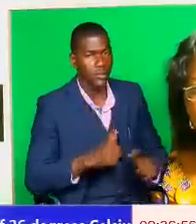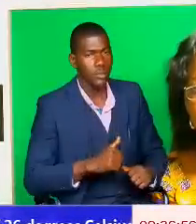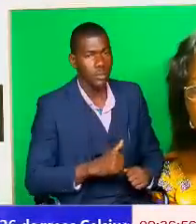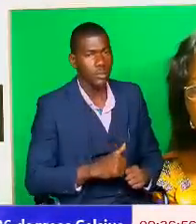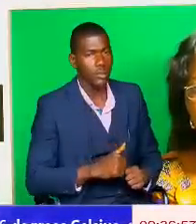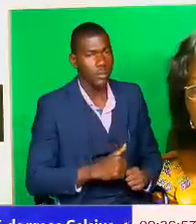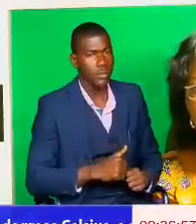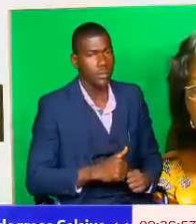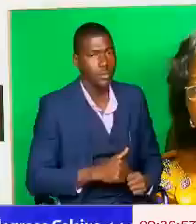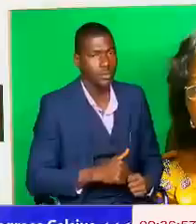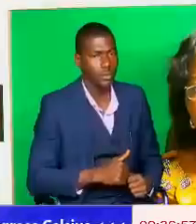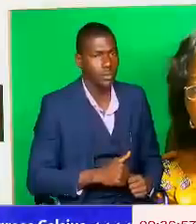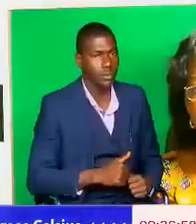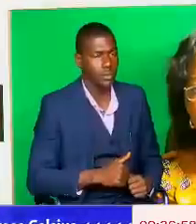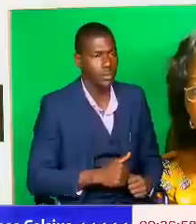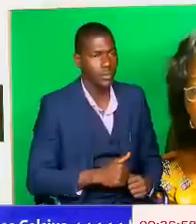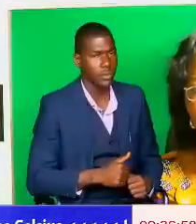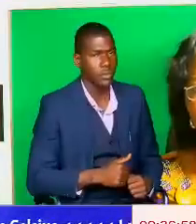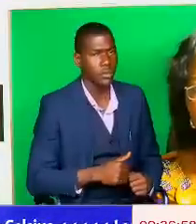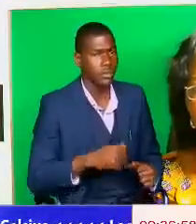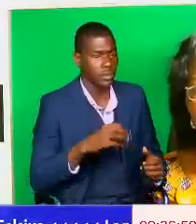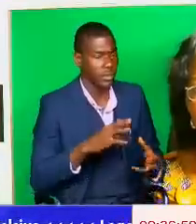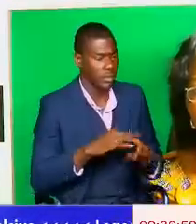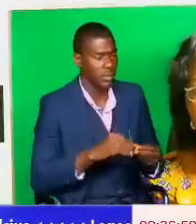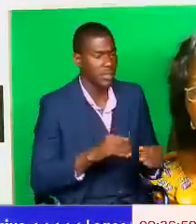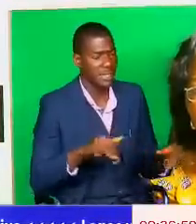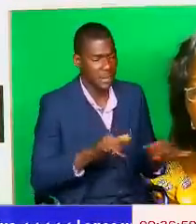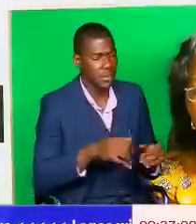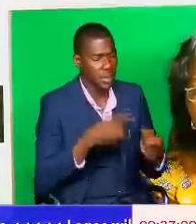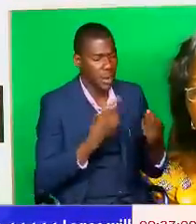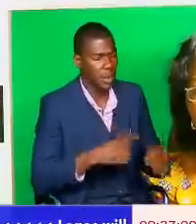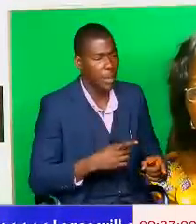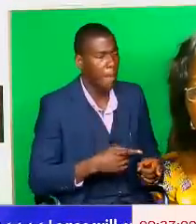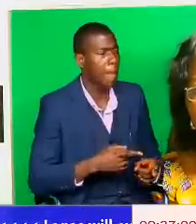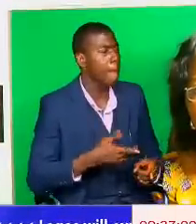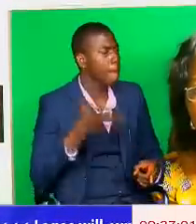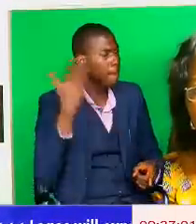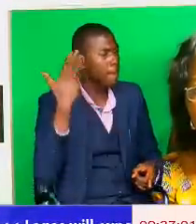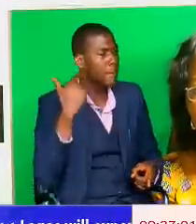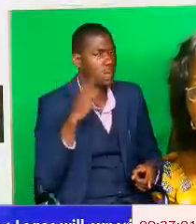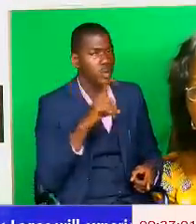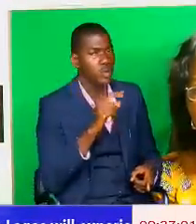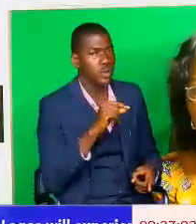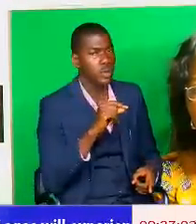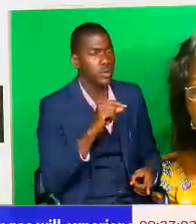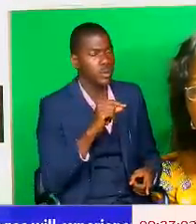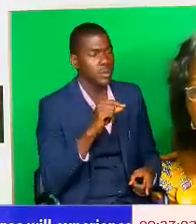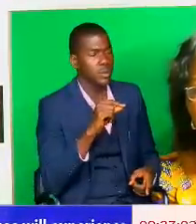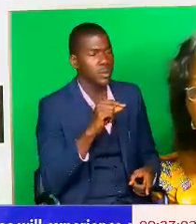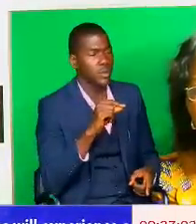context exactly as it happened, mm-hmm. okay? Sometimes in